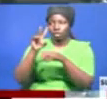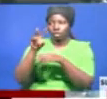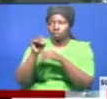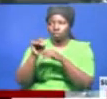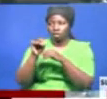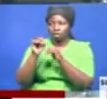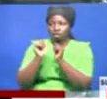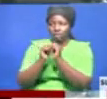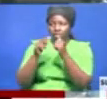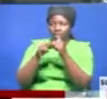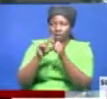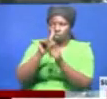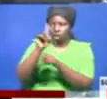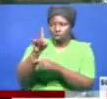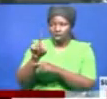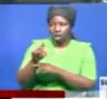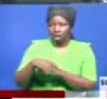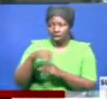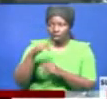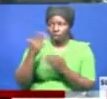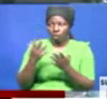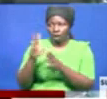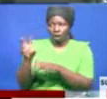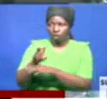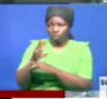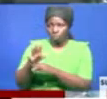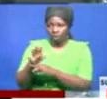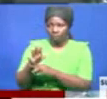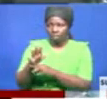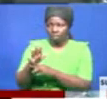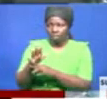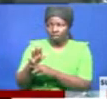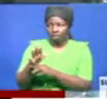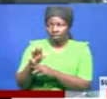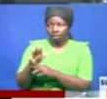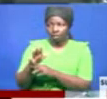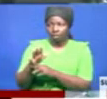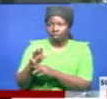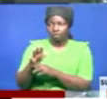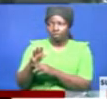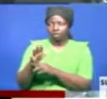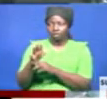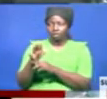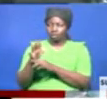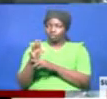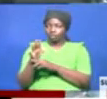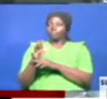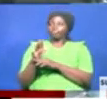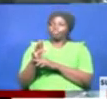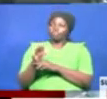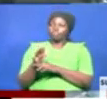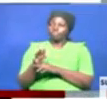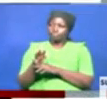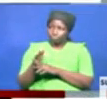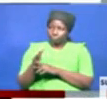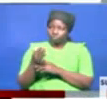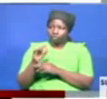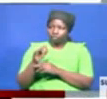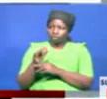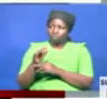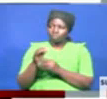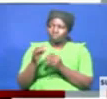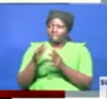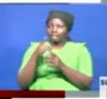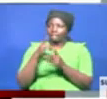2017, where the observers were actually unanimous, if you'll recall. And what did the Supreme Court say?